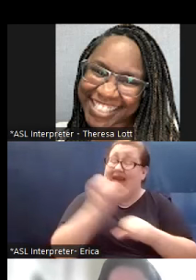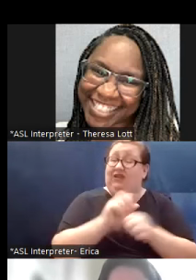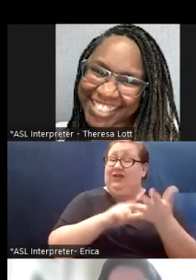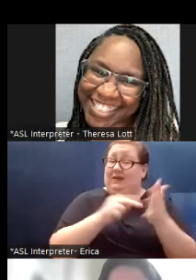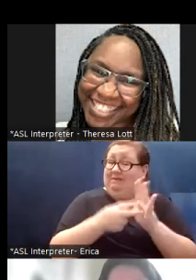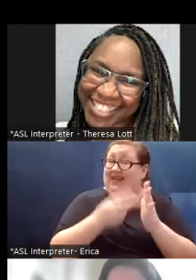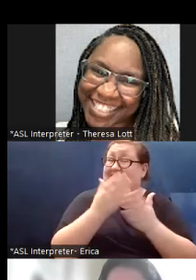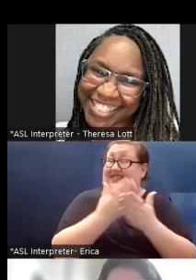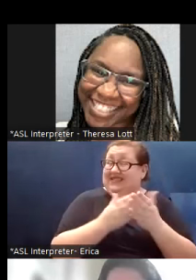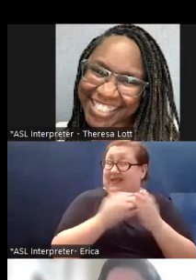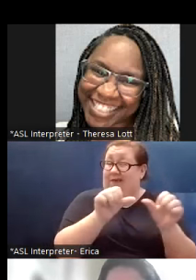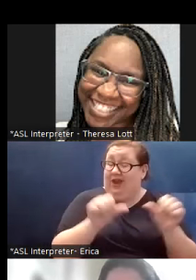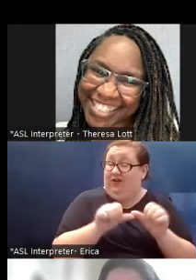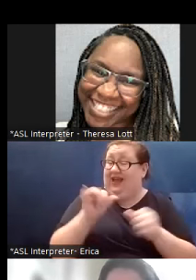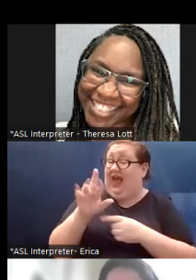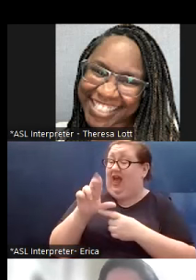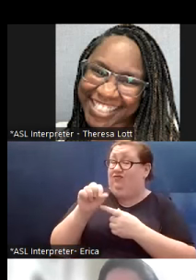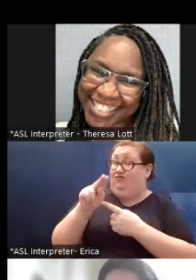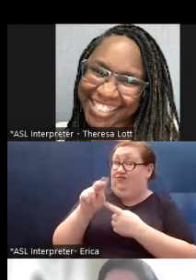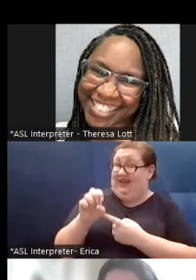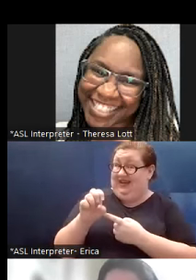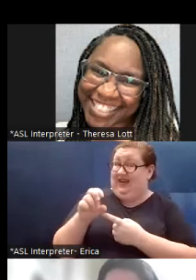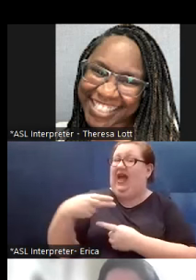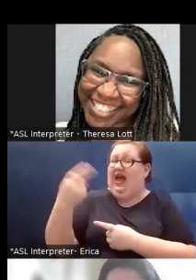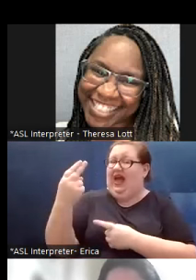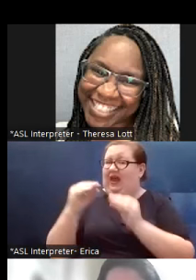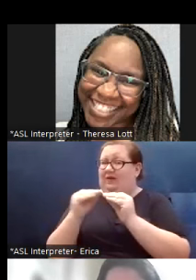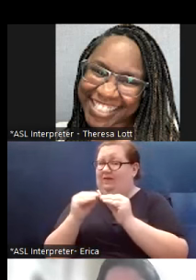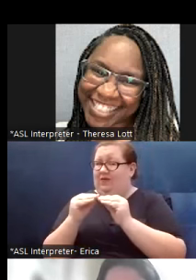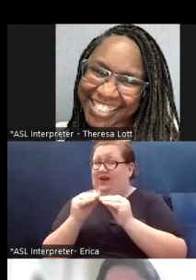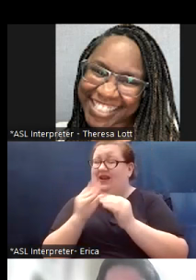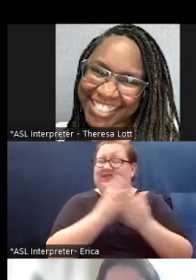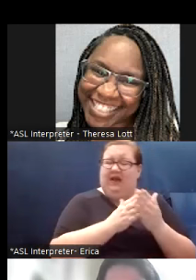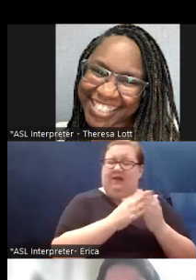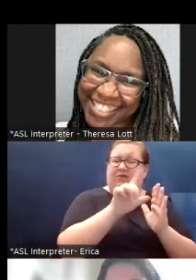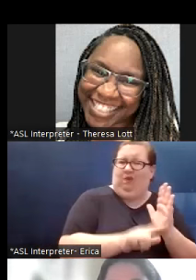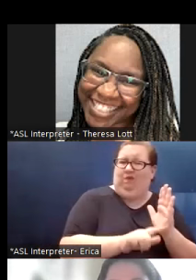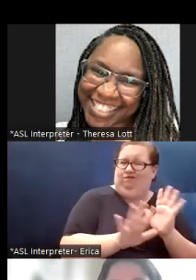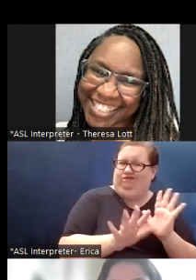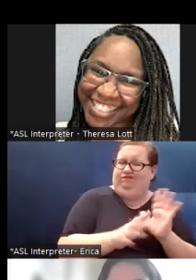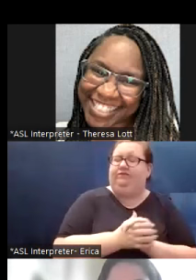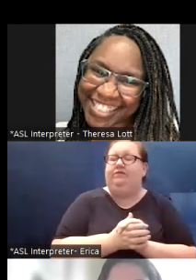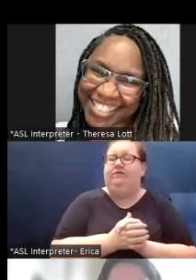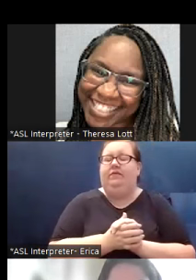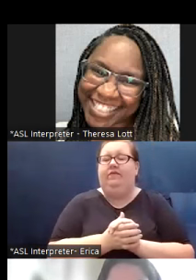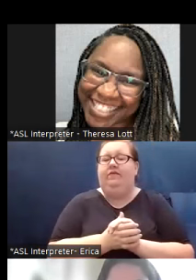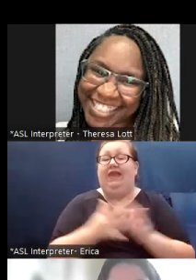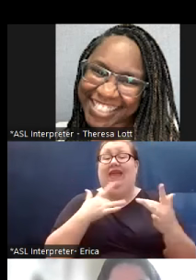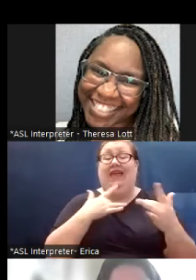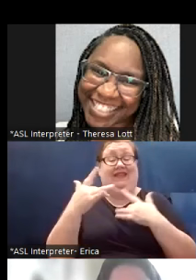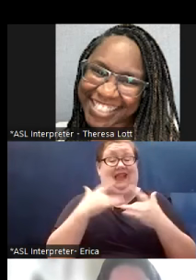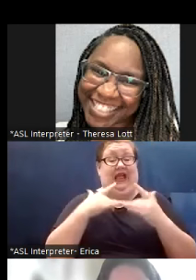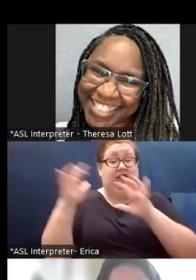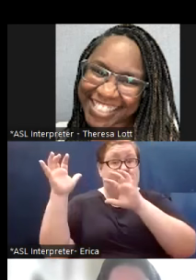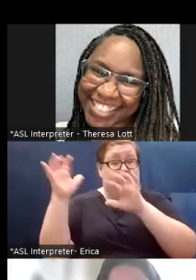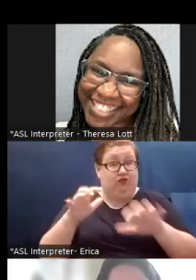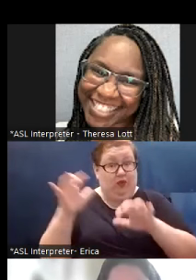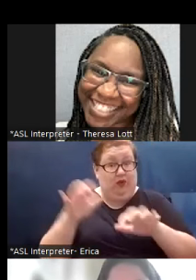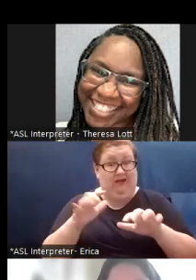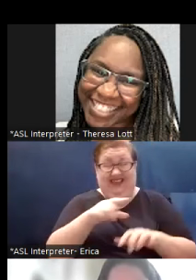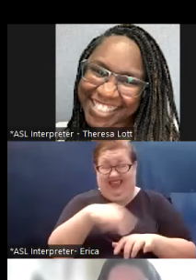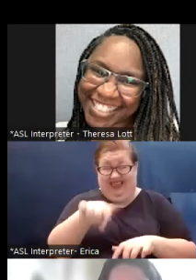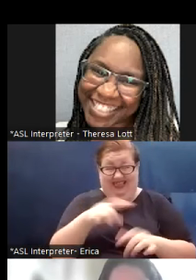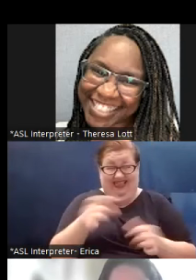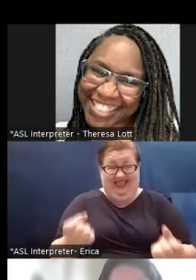areas Irene was higher and other areas were lower. The likelihood of storms with this much rainfall